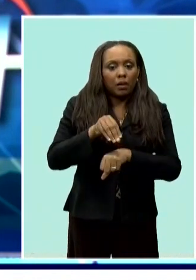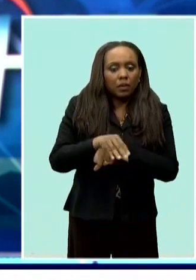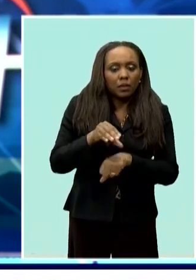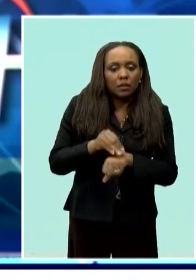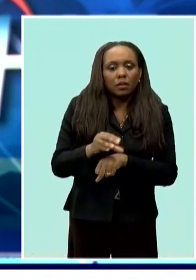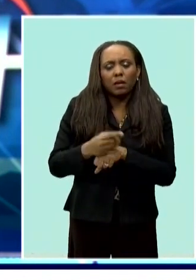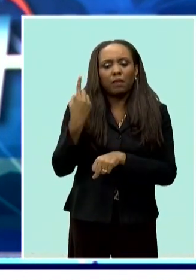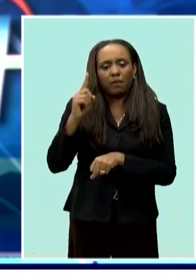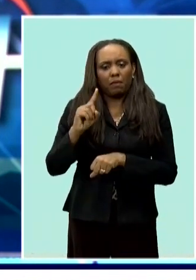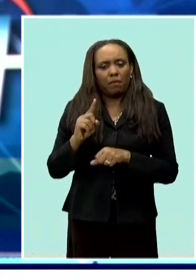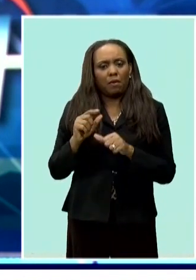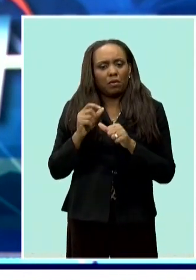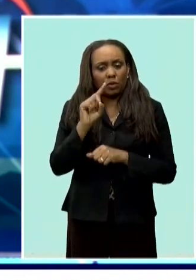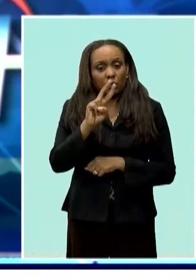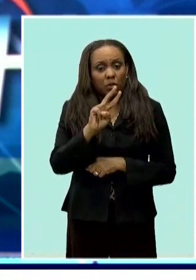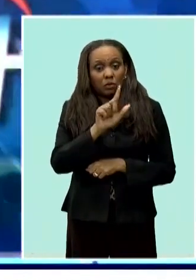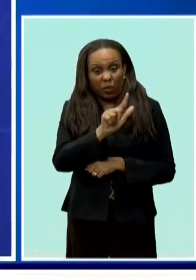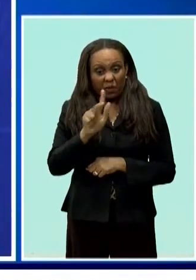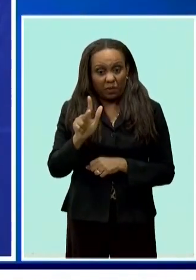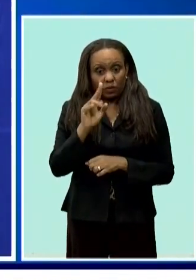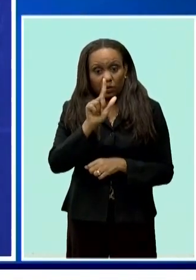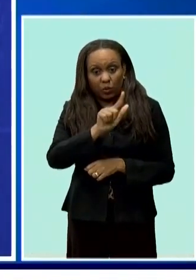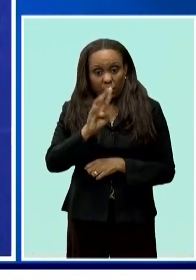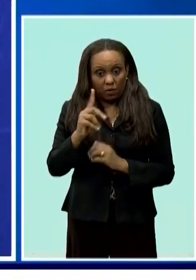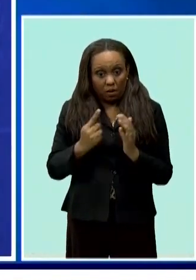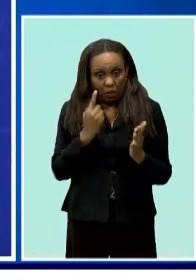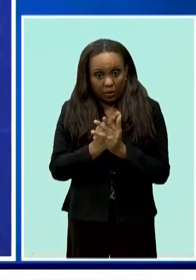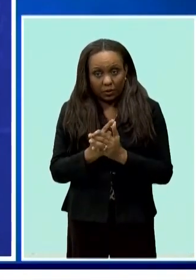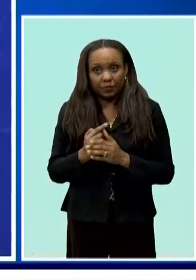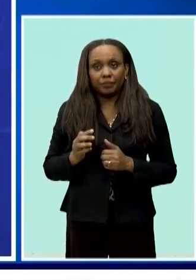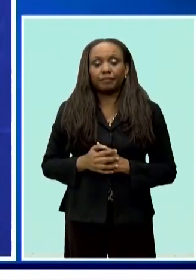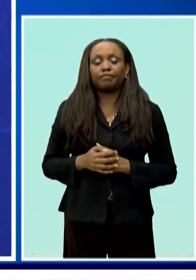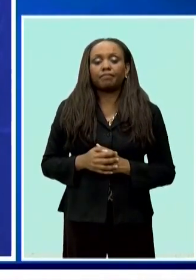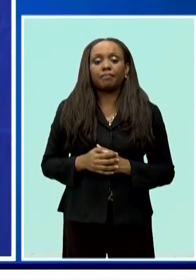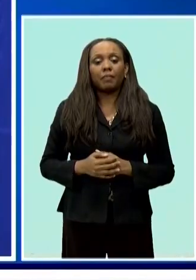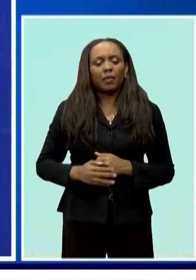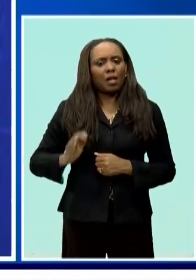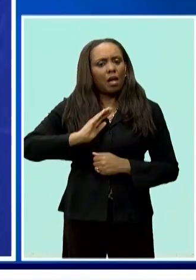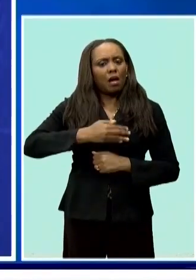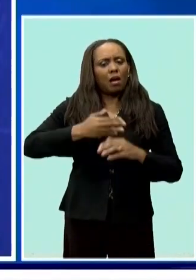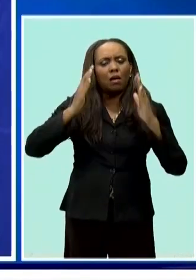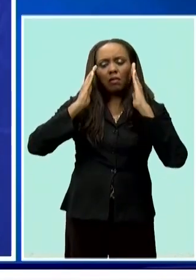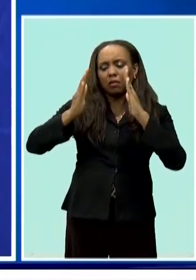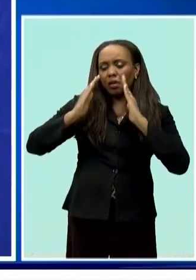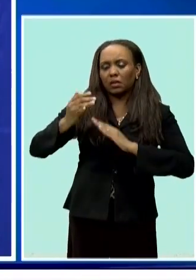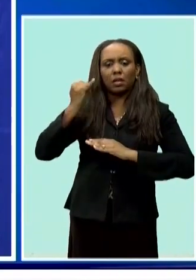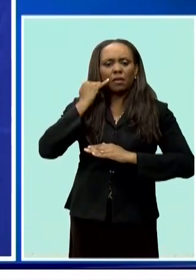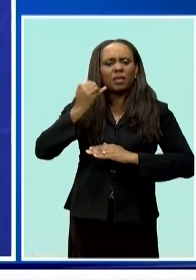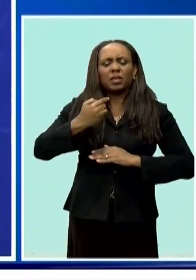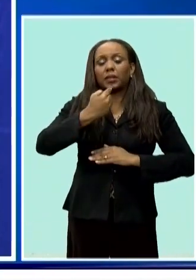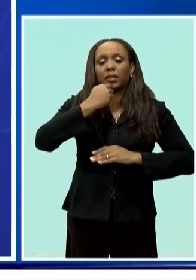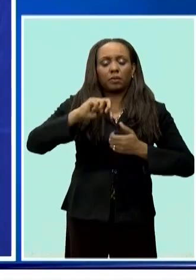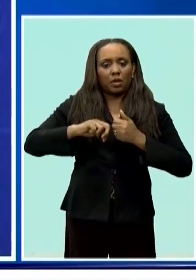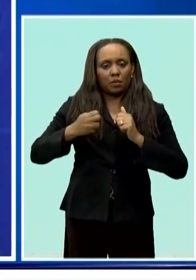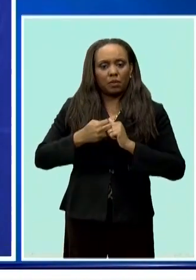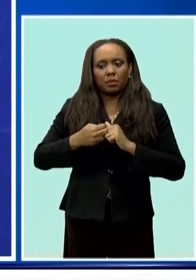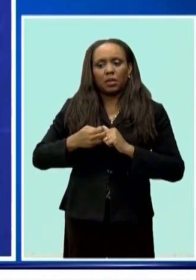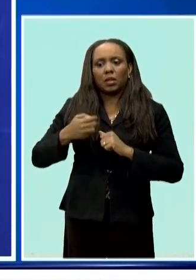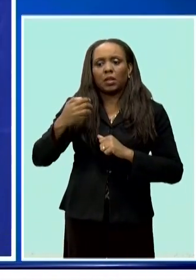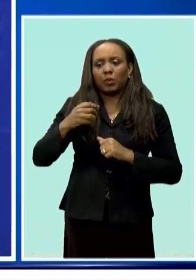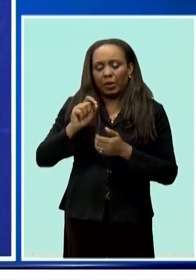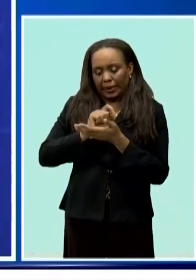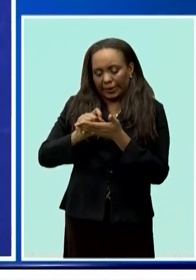about the welfare of children. Founder Faith Marshall Harris says they will be working with both government agencies and non-governmental organizations to